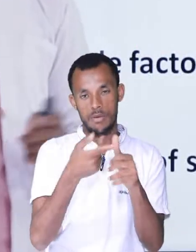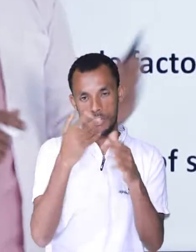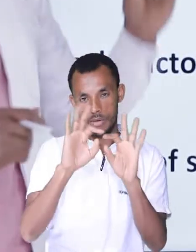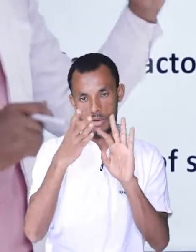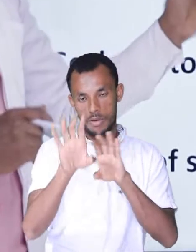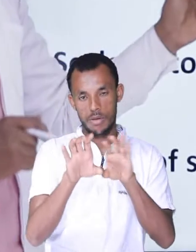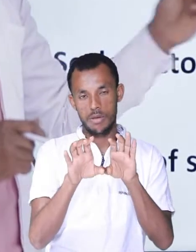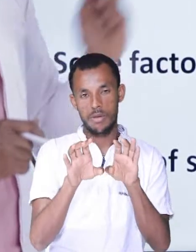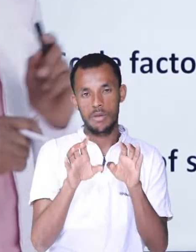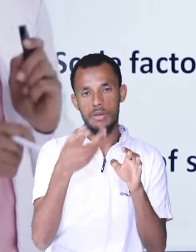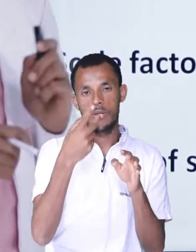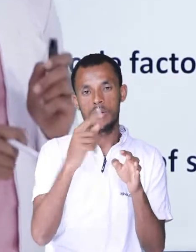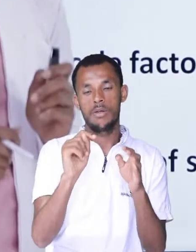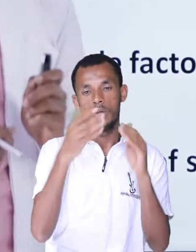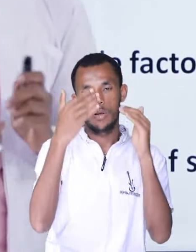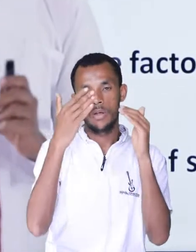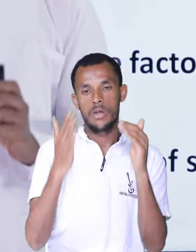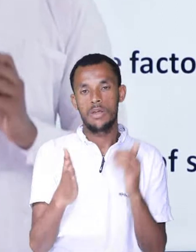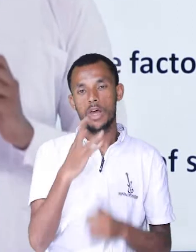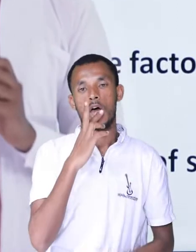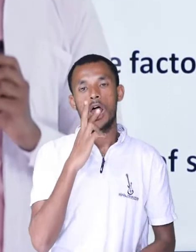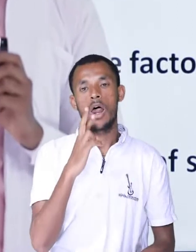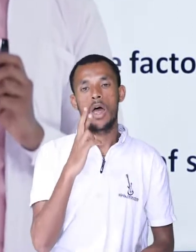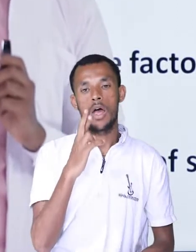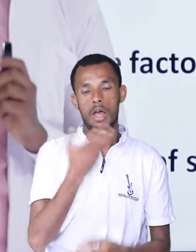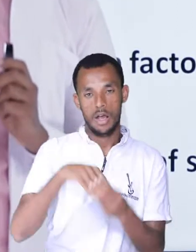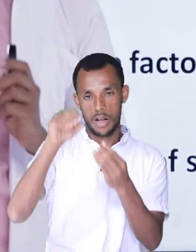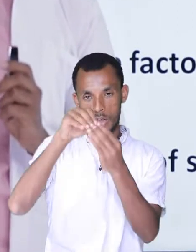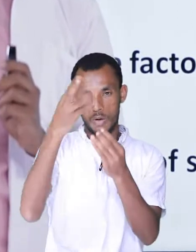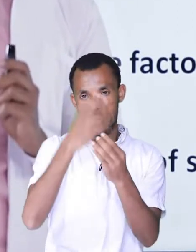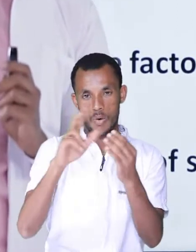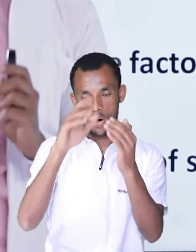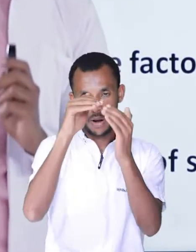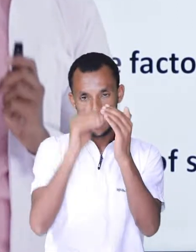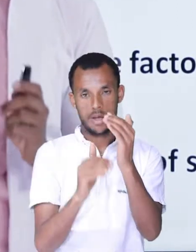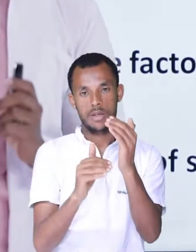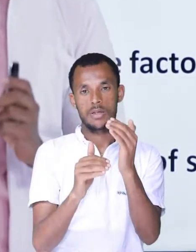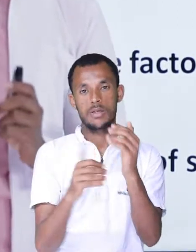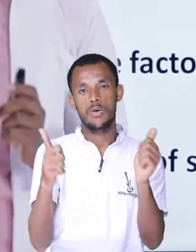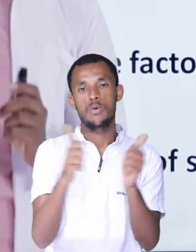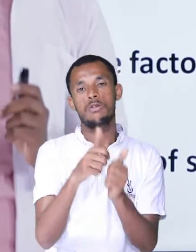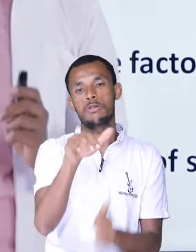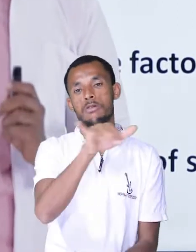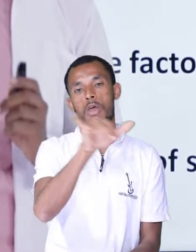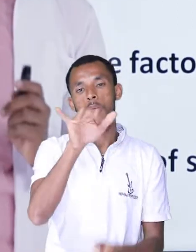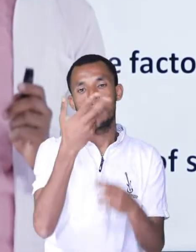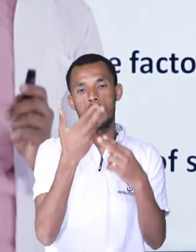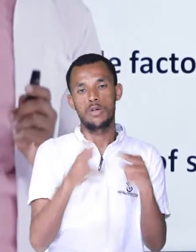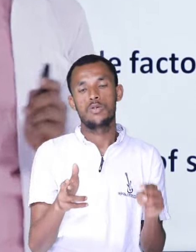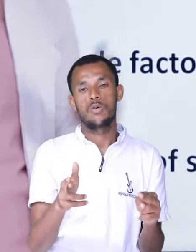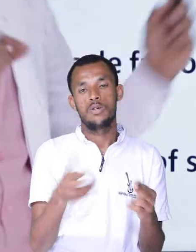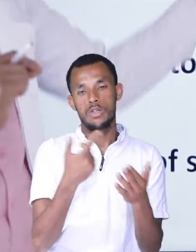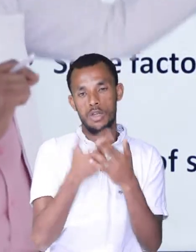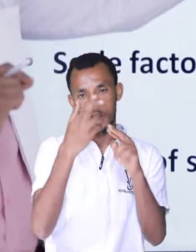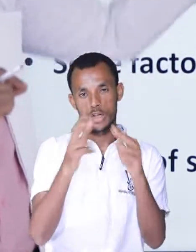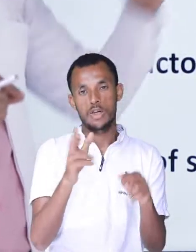before, the sides are either increasing or decreasing with the same ratio. That